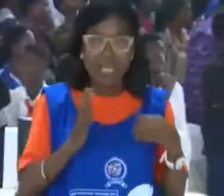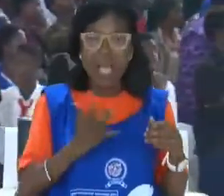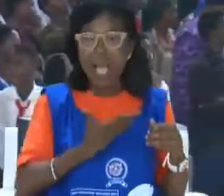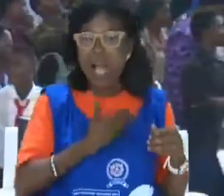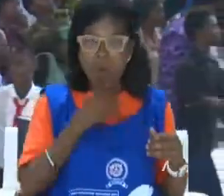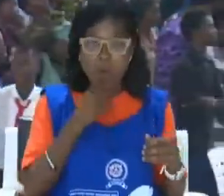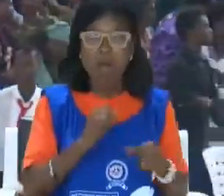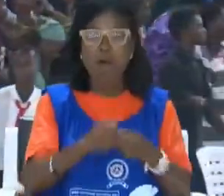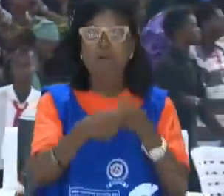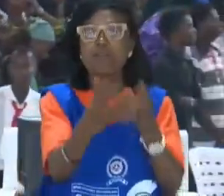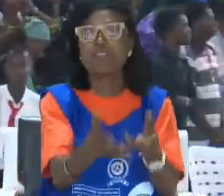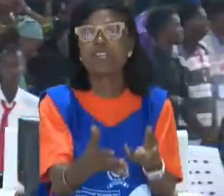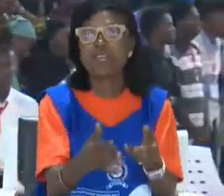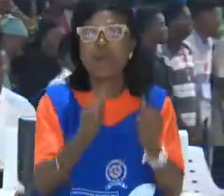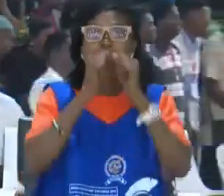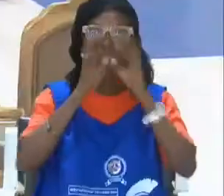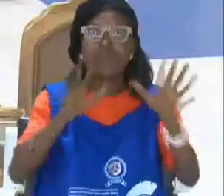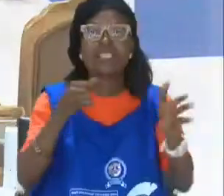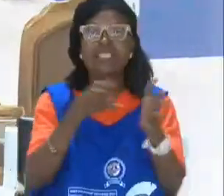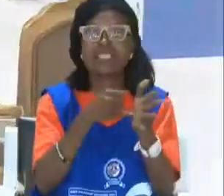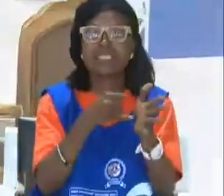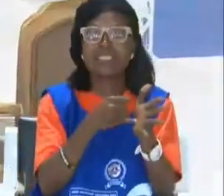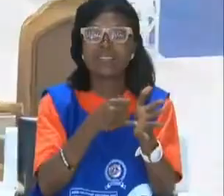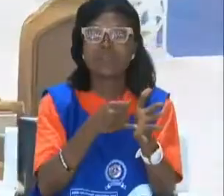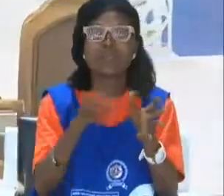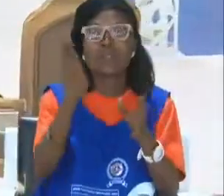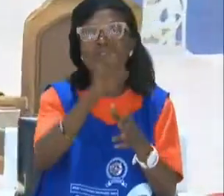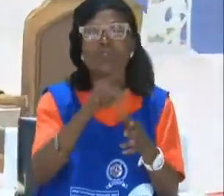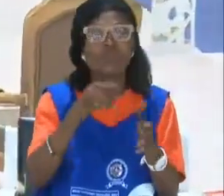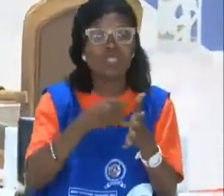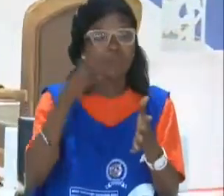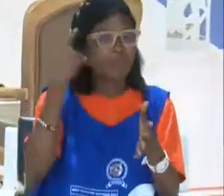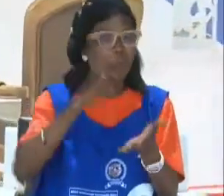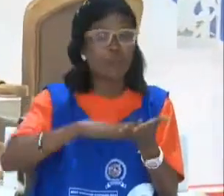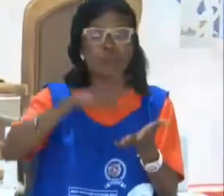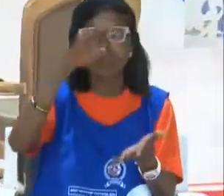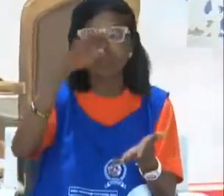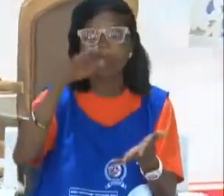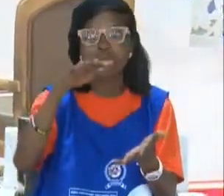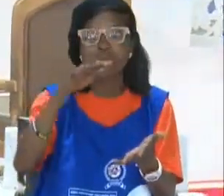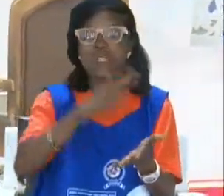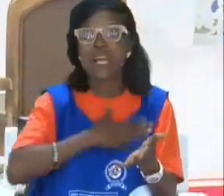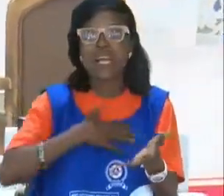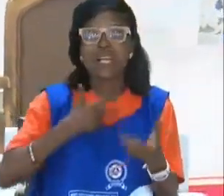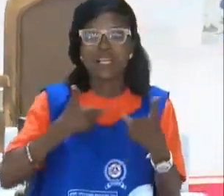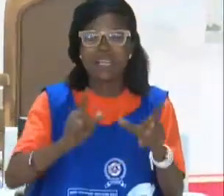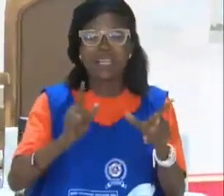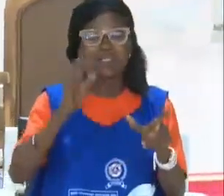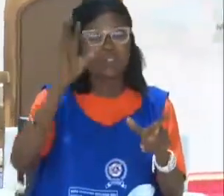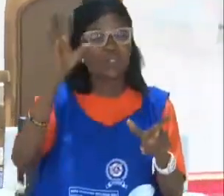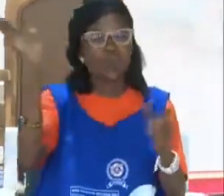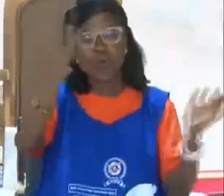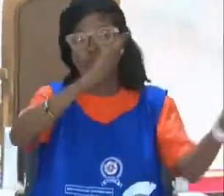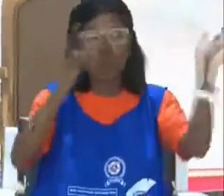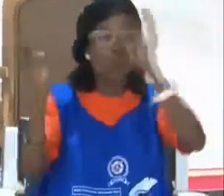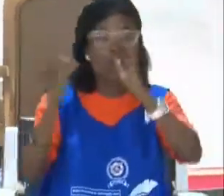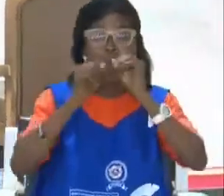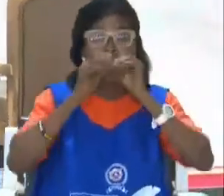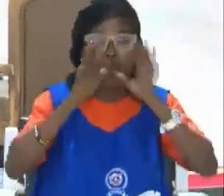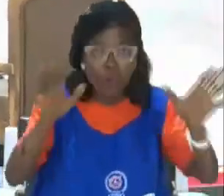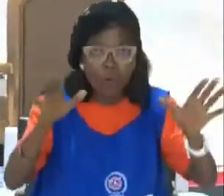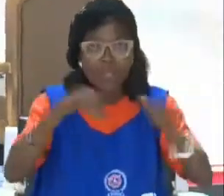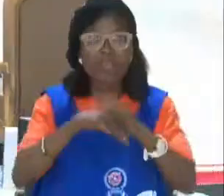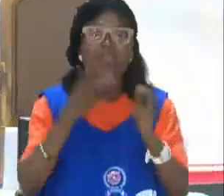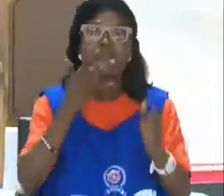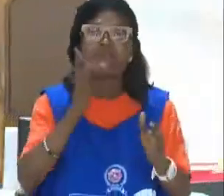offerings, bless it, use it for your glory, and let your wind blow in favor